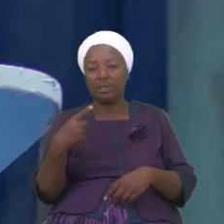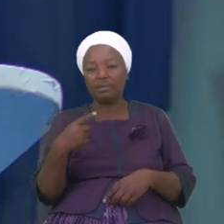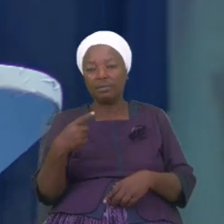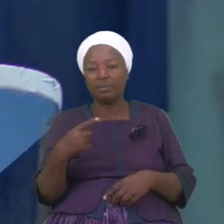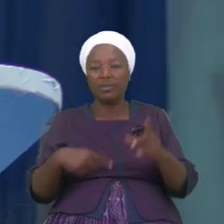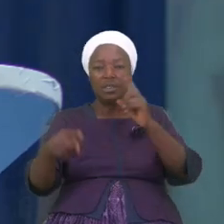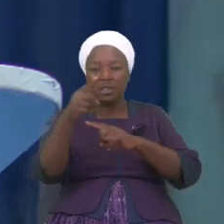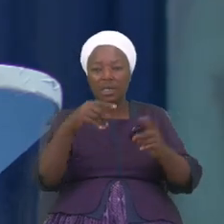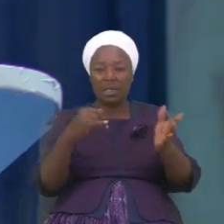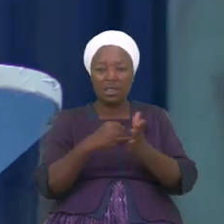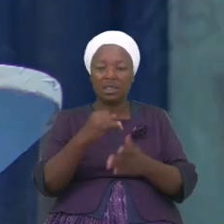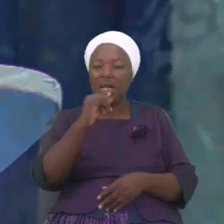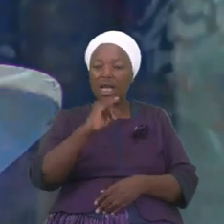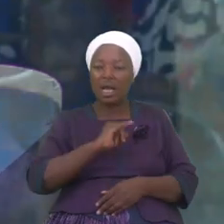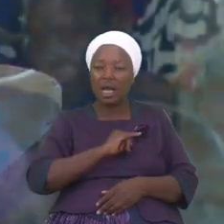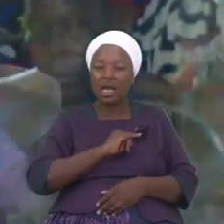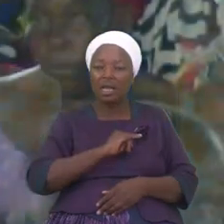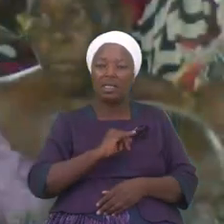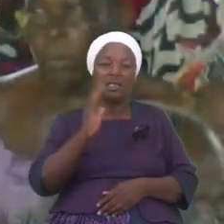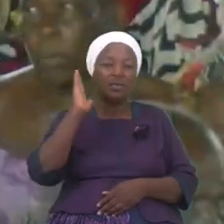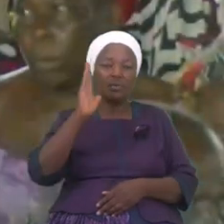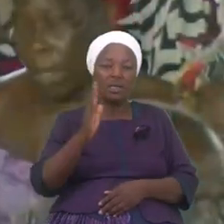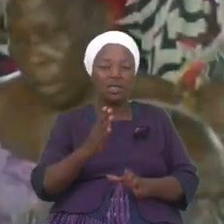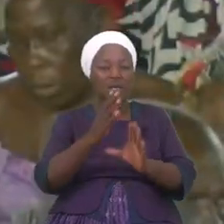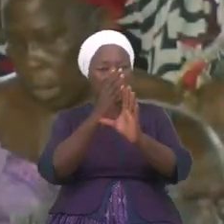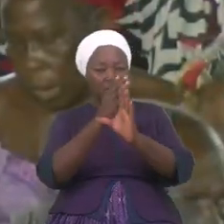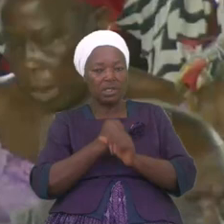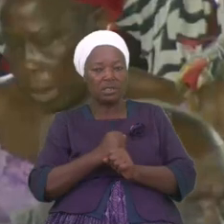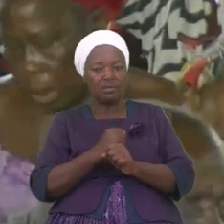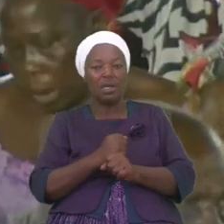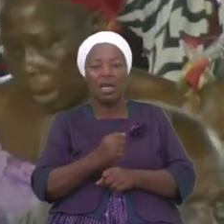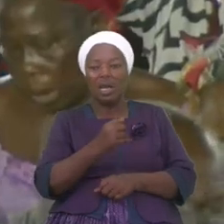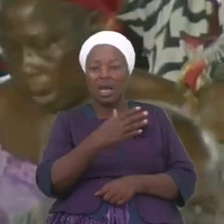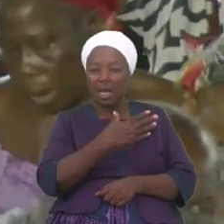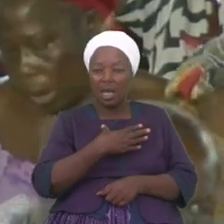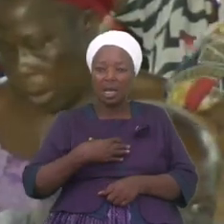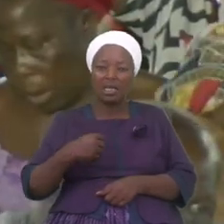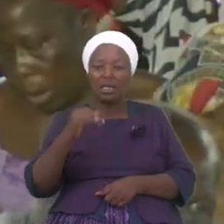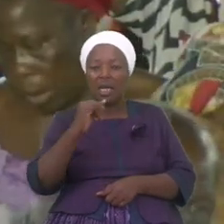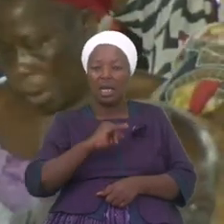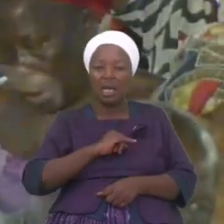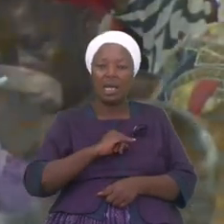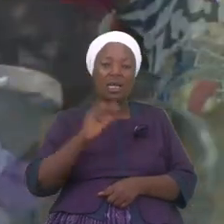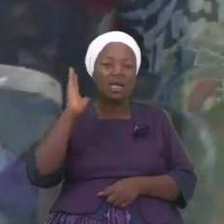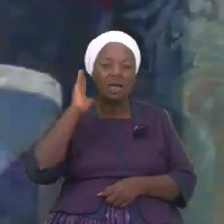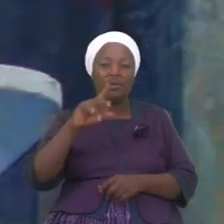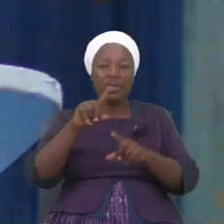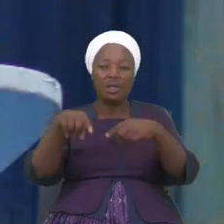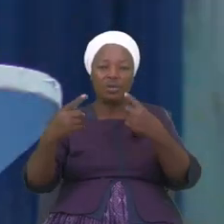Say, I will receive. I will go and tell. The way you are saying it, you are not sure.